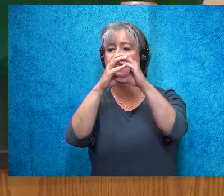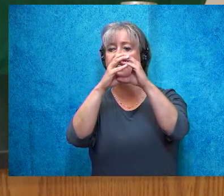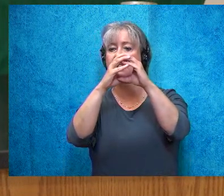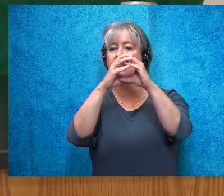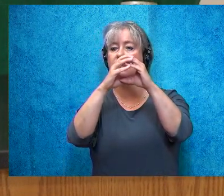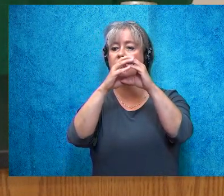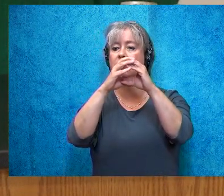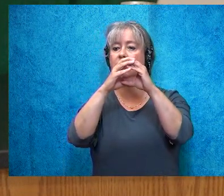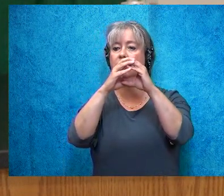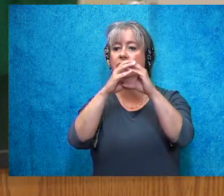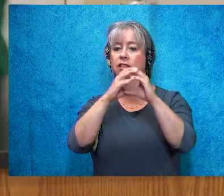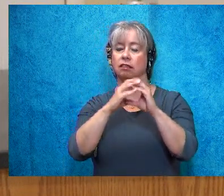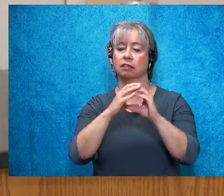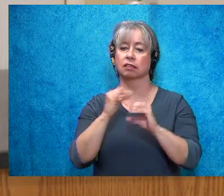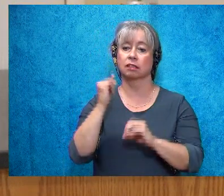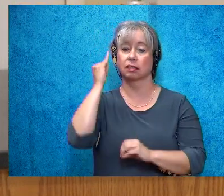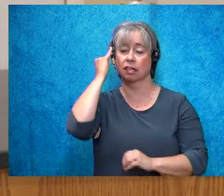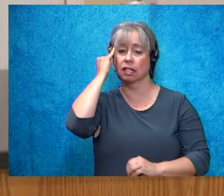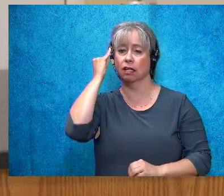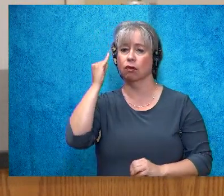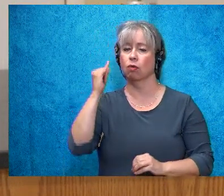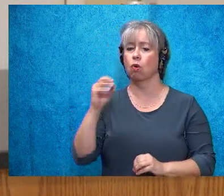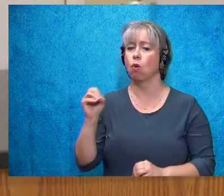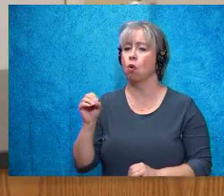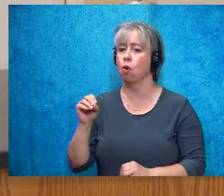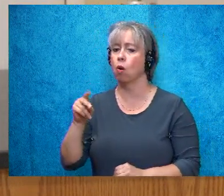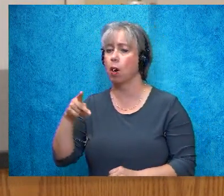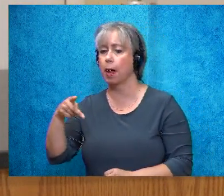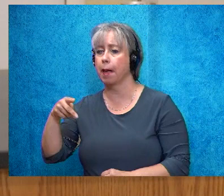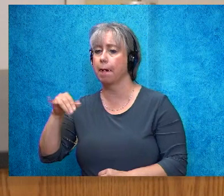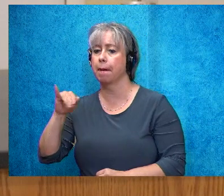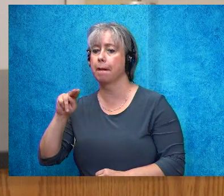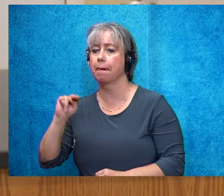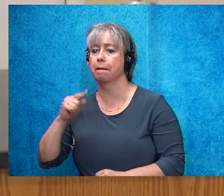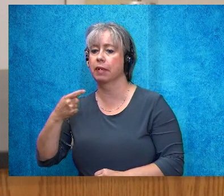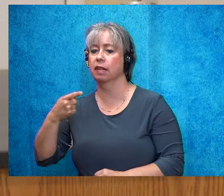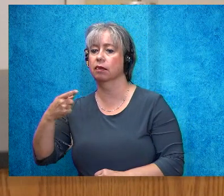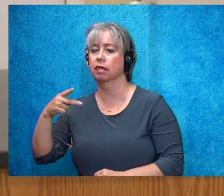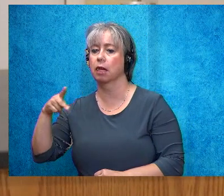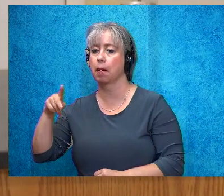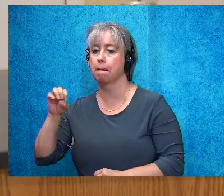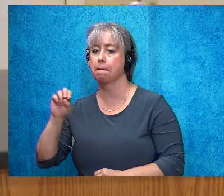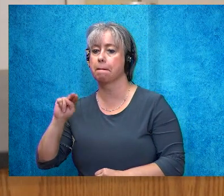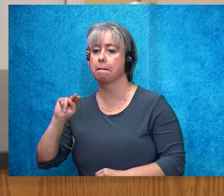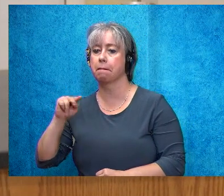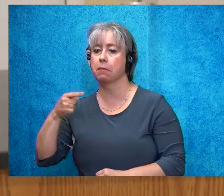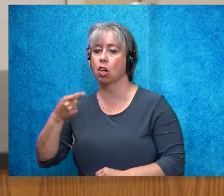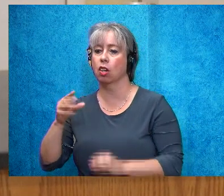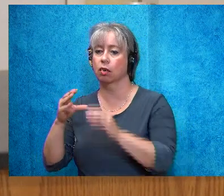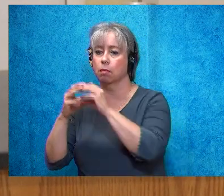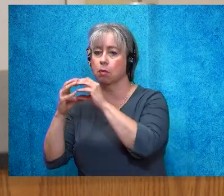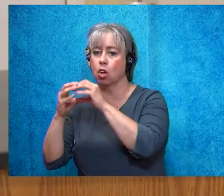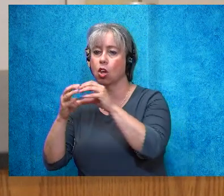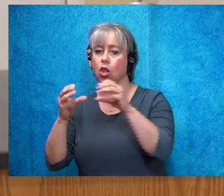at something really light, like a little ping pong ball, or something really heavy, like this ball bearing, and I were to drop them in the